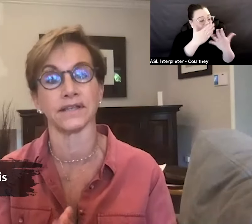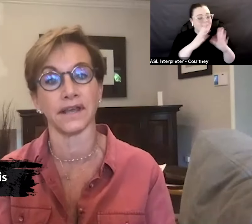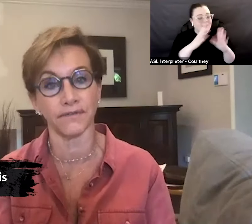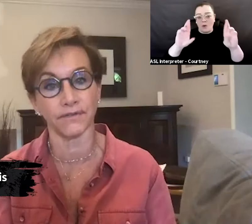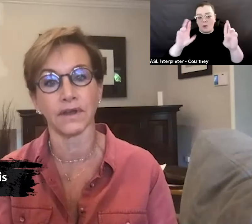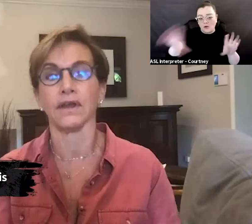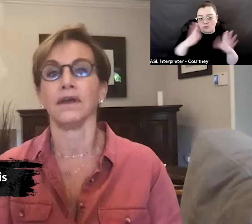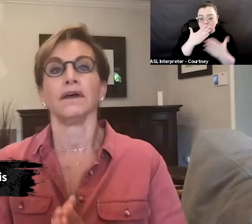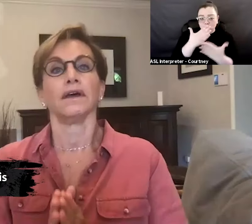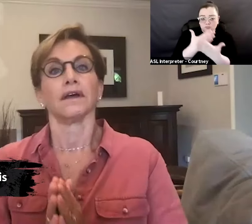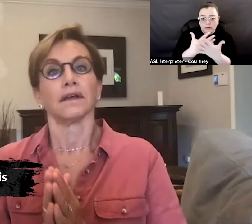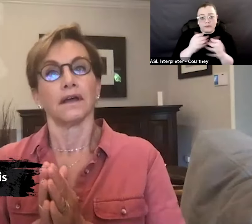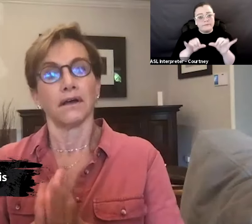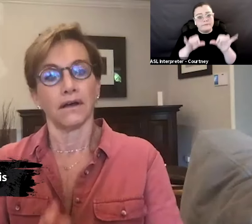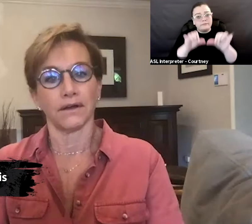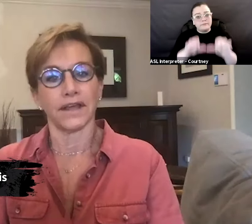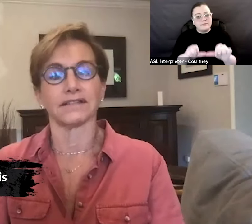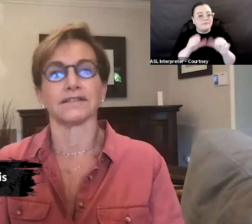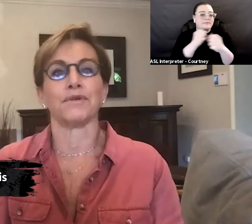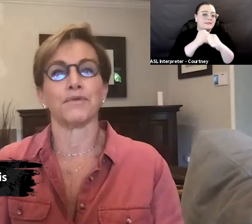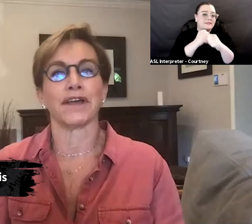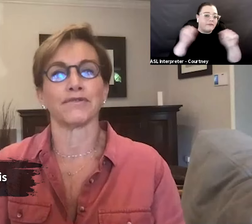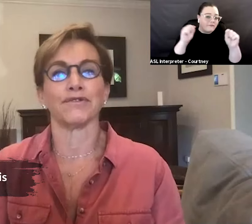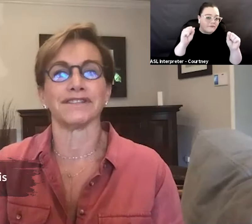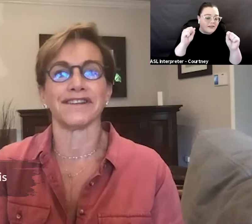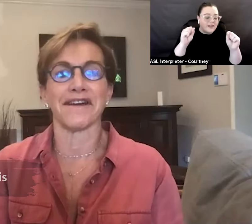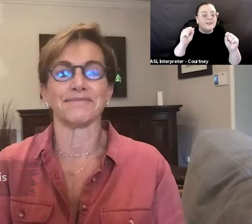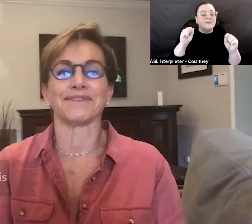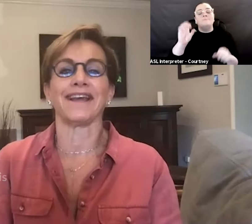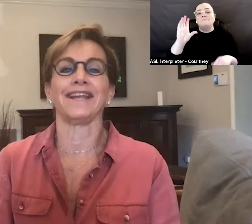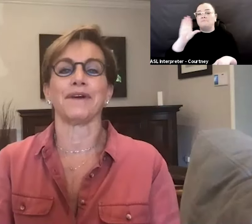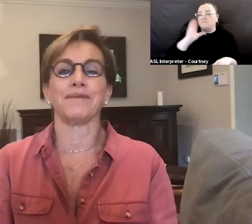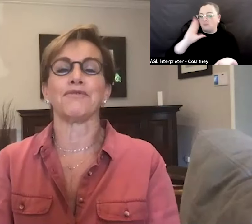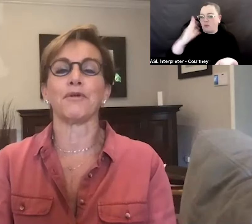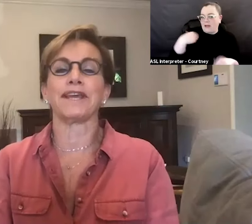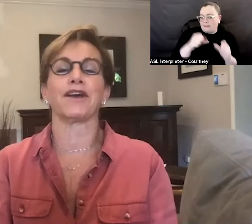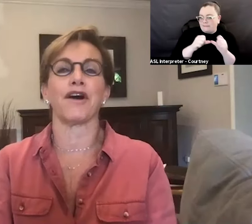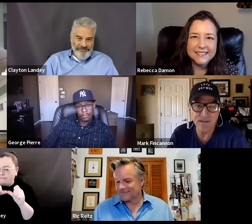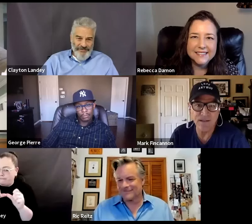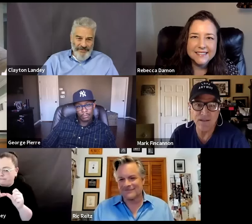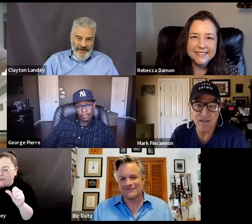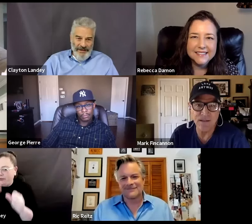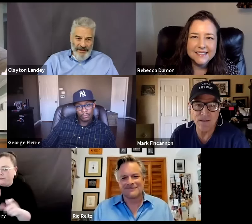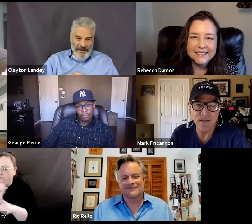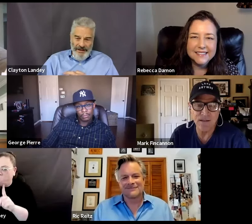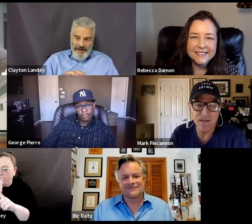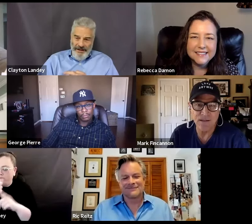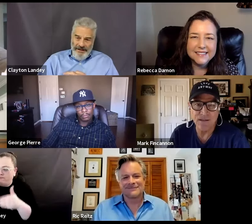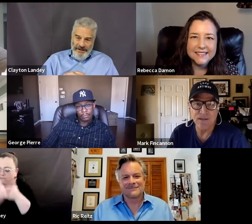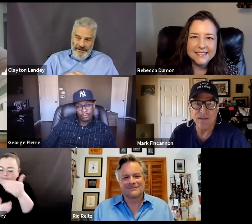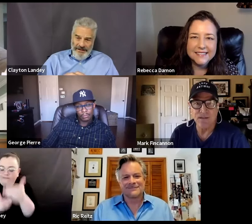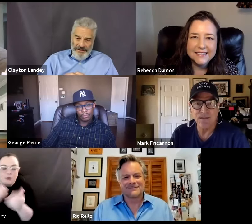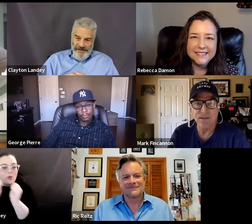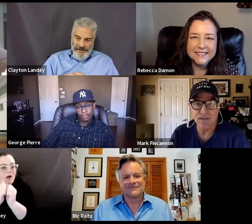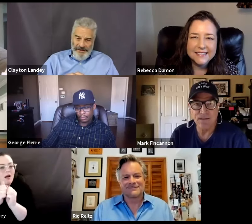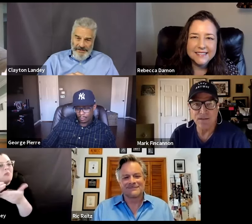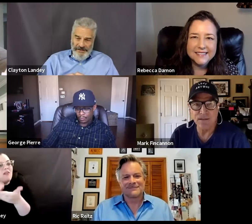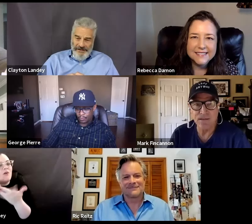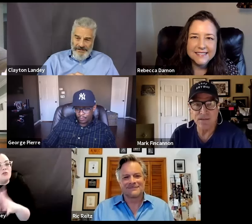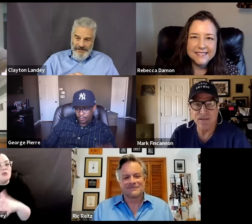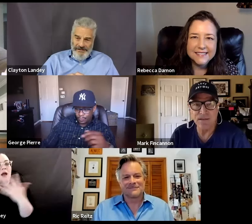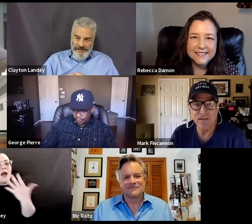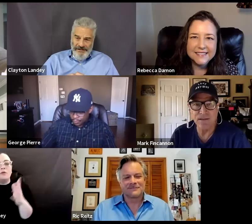staying safe. Oh, yes, we will get through this time. Anyway, before we kick off, I just want to give a quick welcome